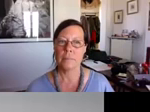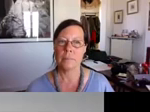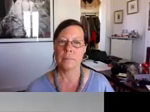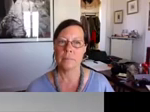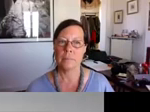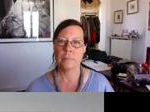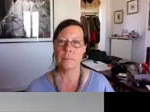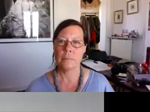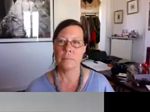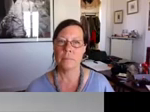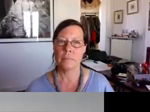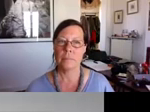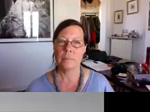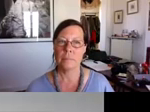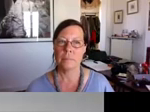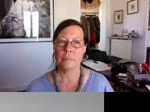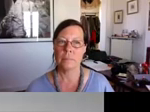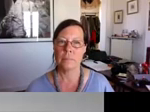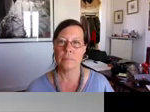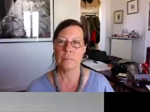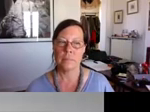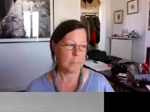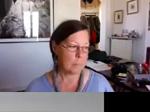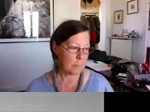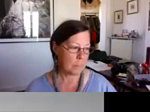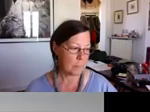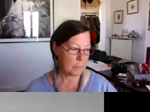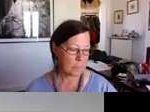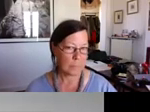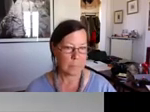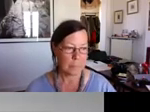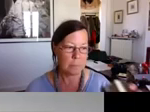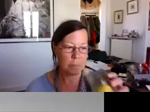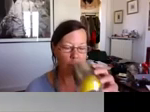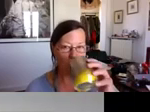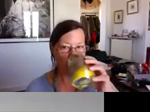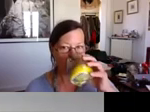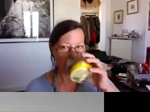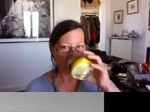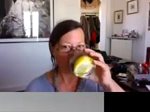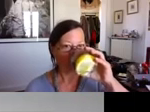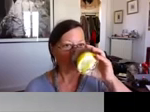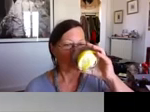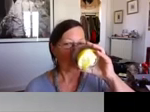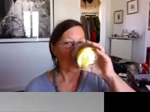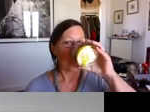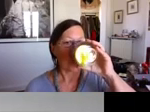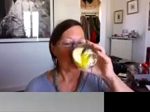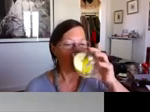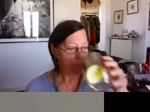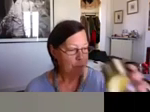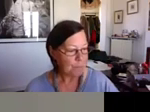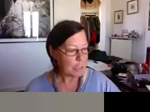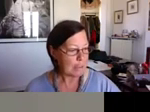a virus spread, you watch these hoaxes spread. Right. And they're spreading fast,